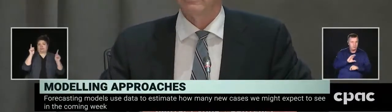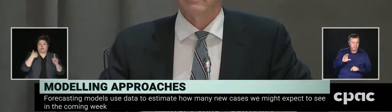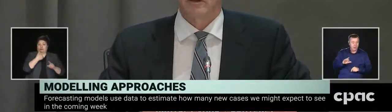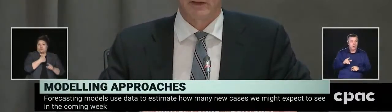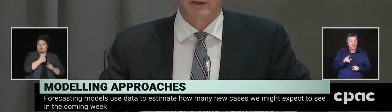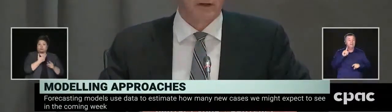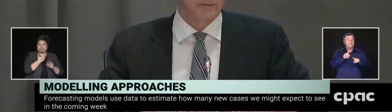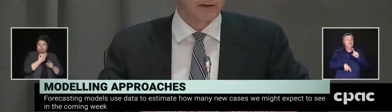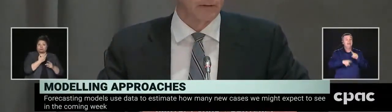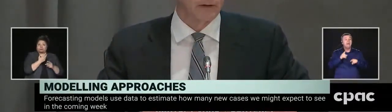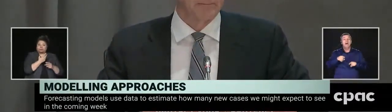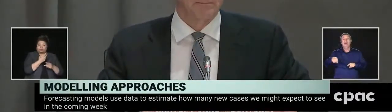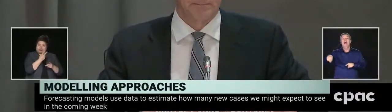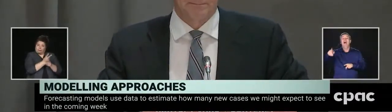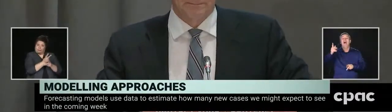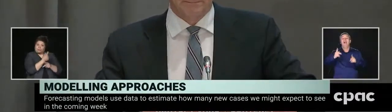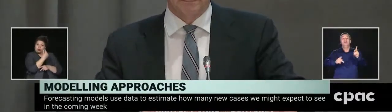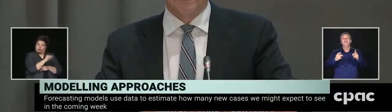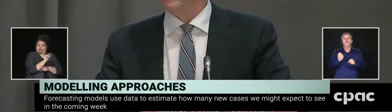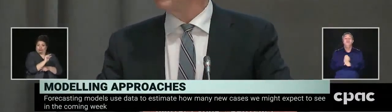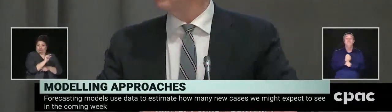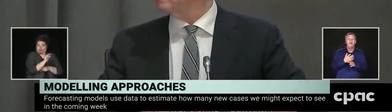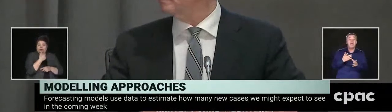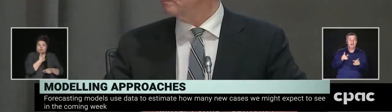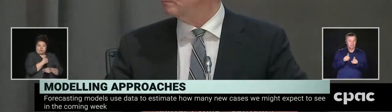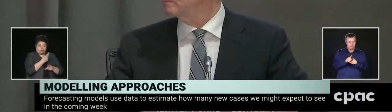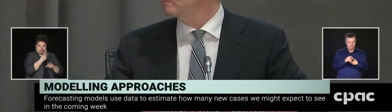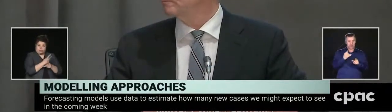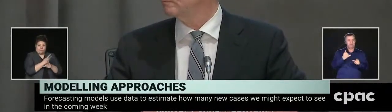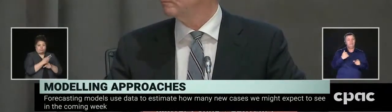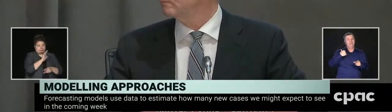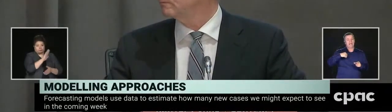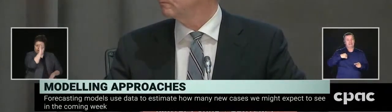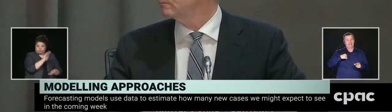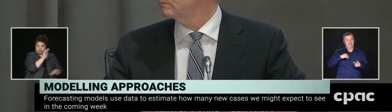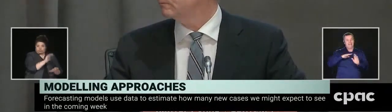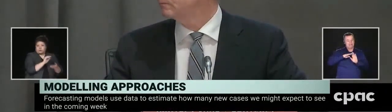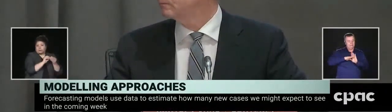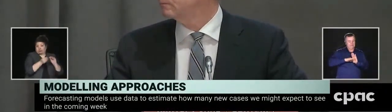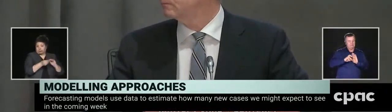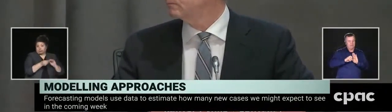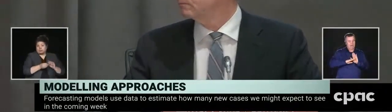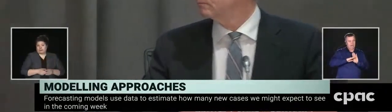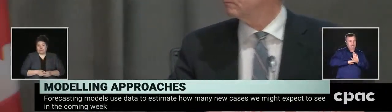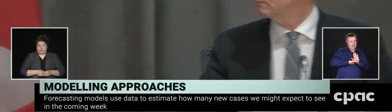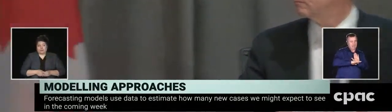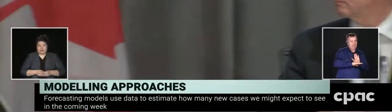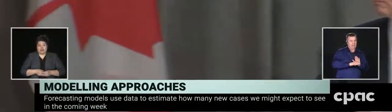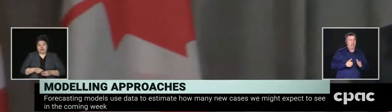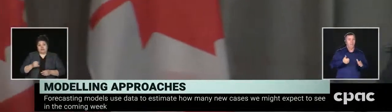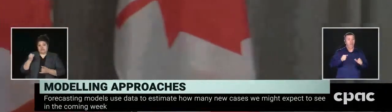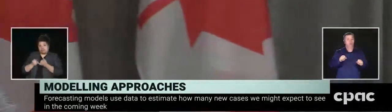green zone to the best possible outcome. Thank you. We'll do one last question on the phone, operator.